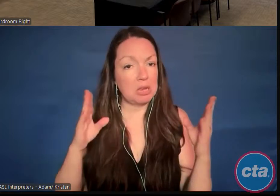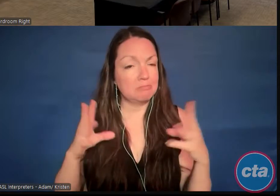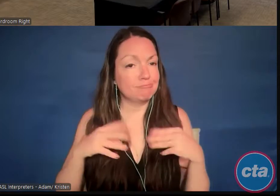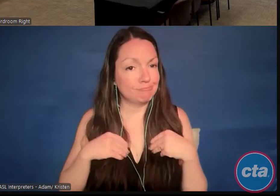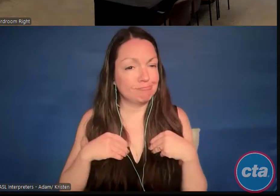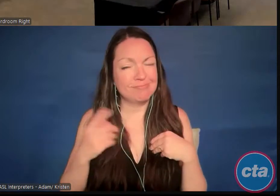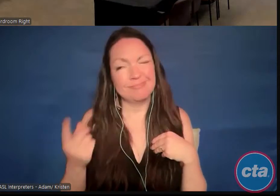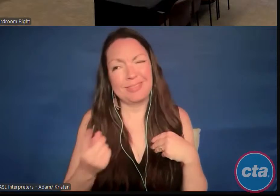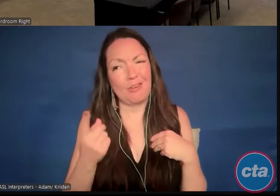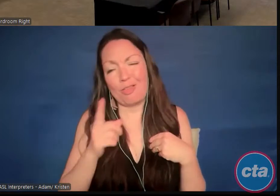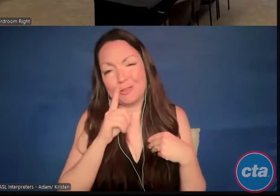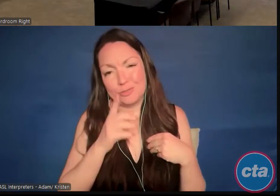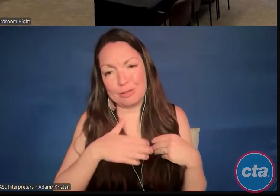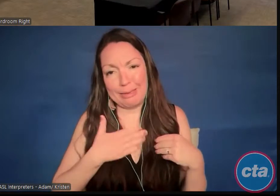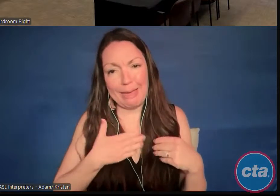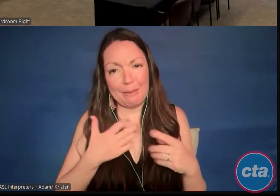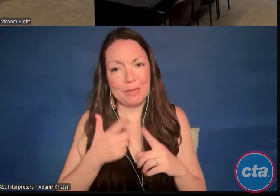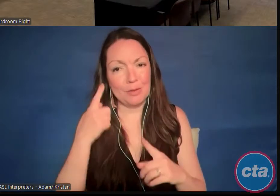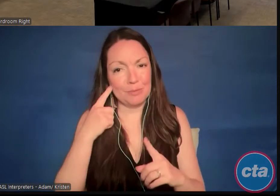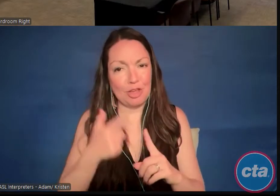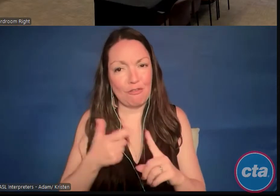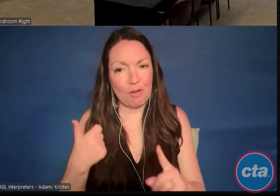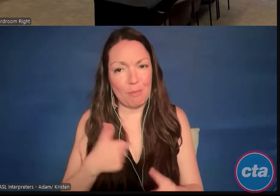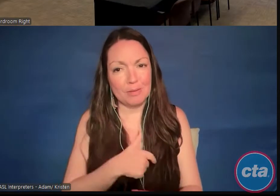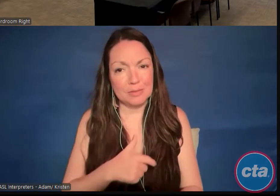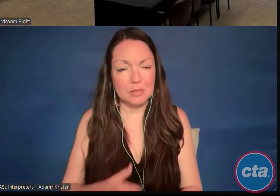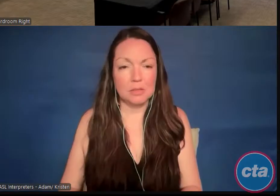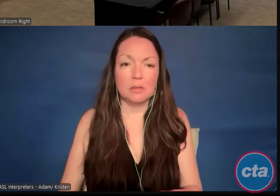always, really happy to hear from us. So the